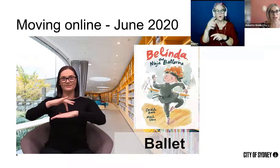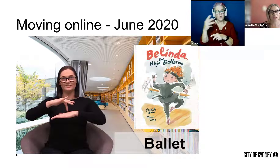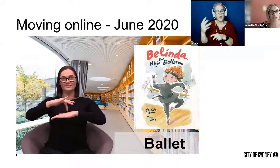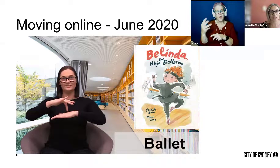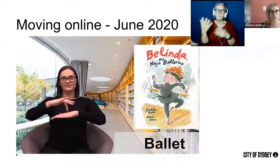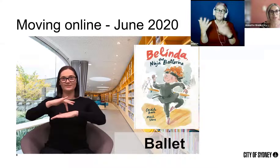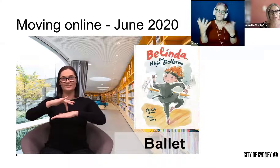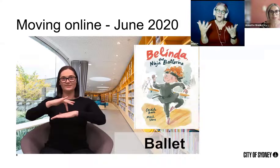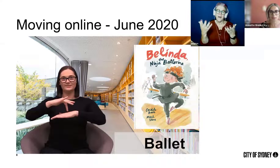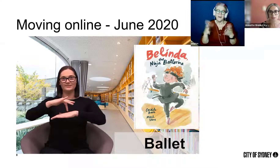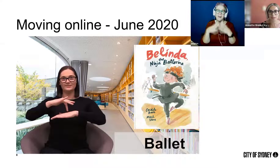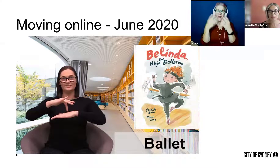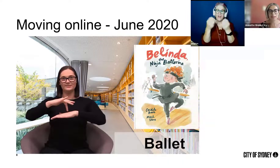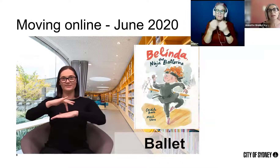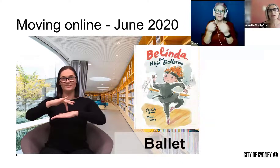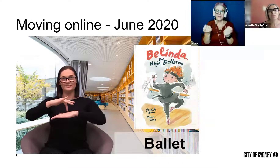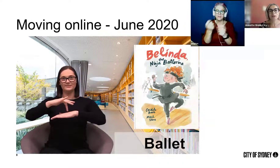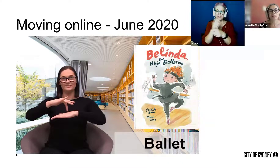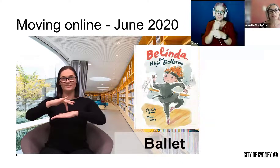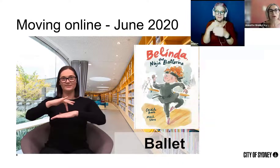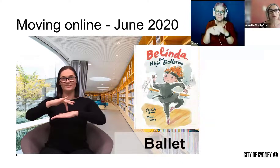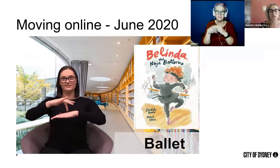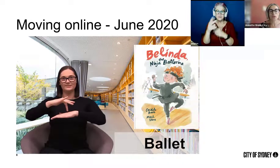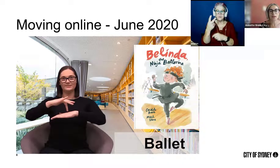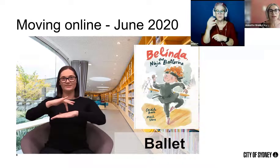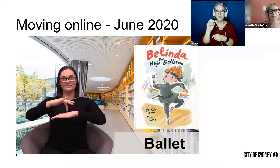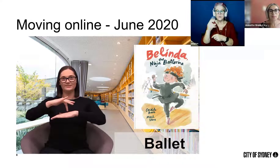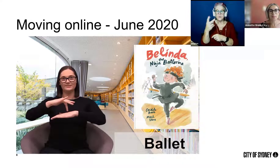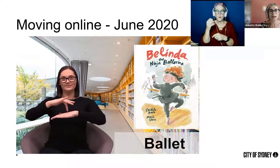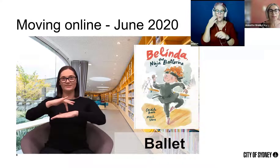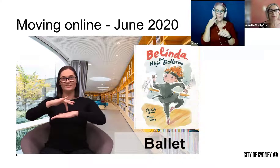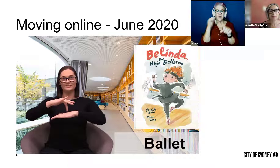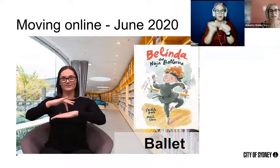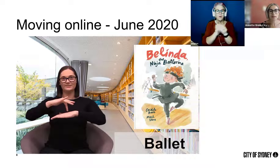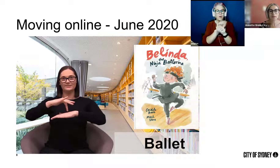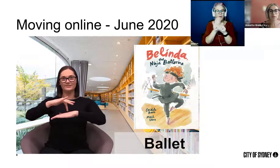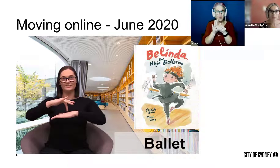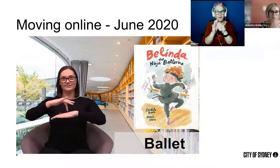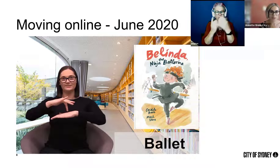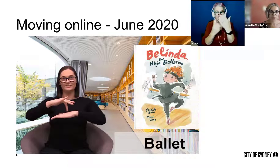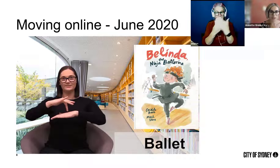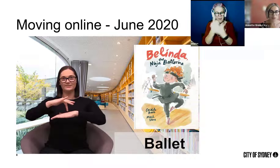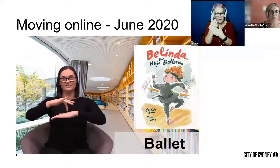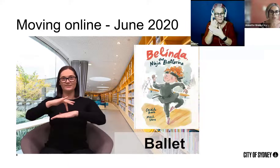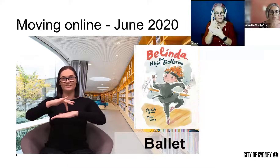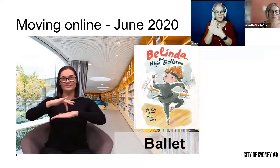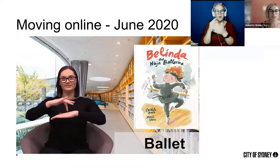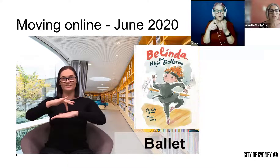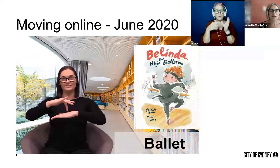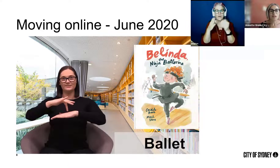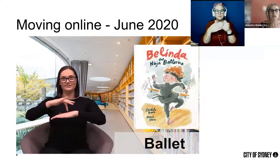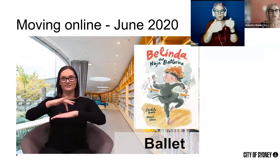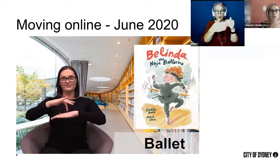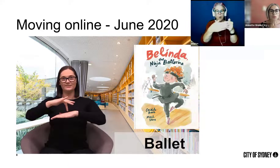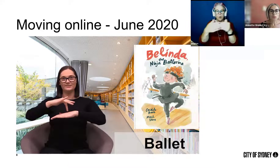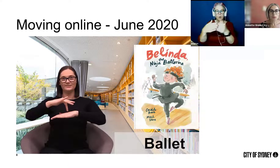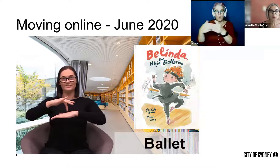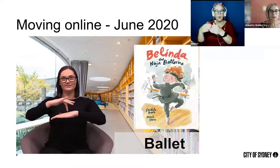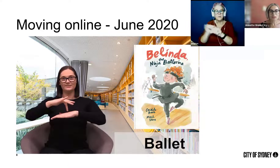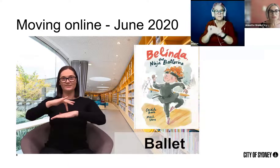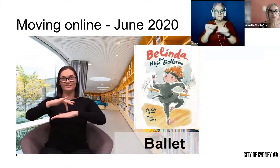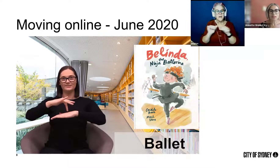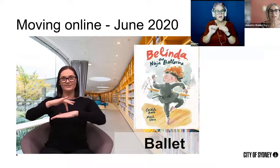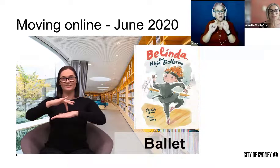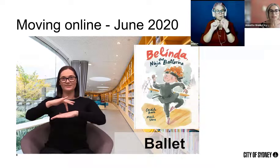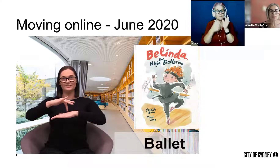everything changed in 2020 when COVID happened and all of our branches were closed. So we